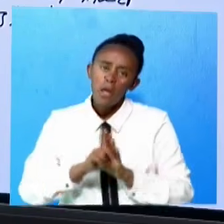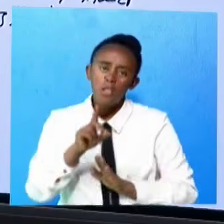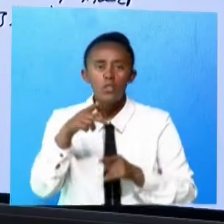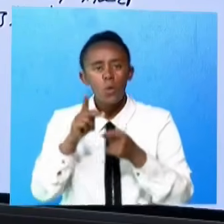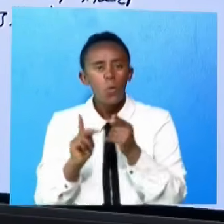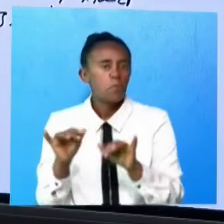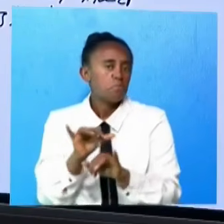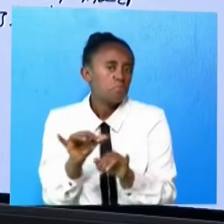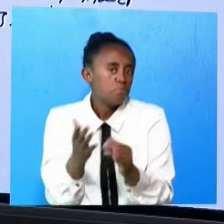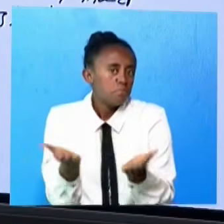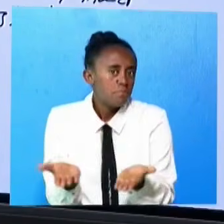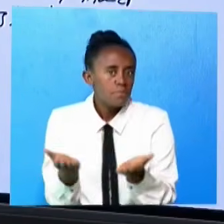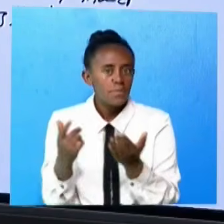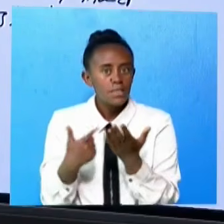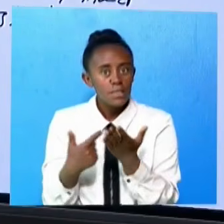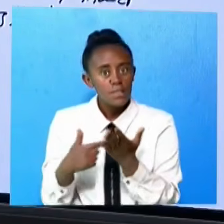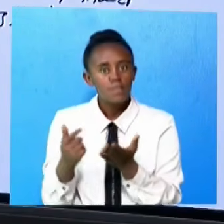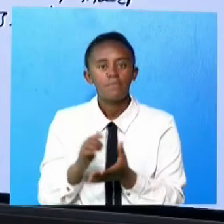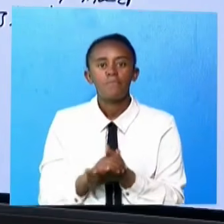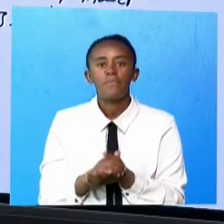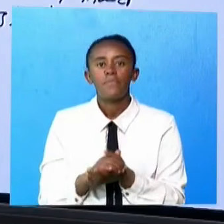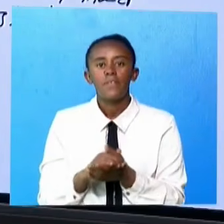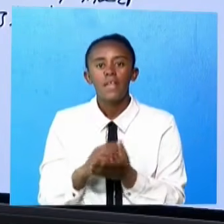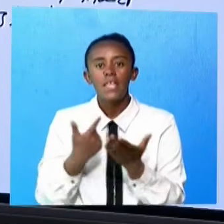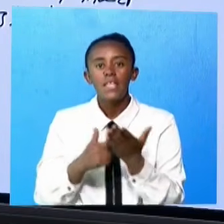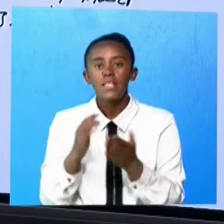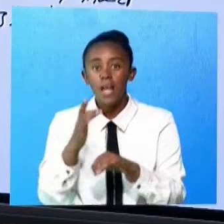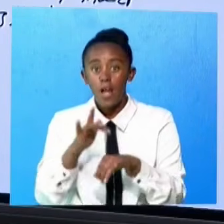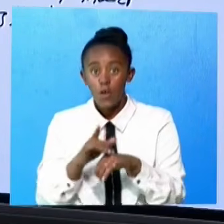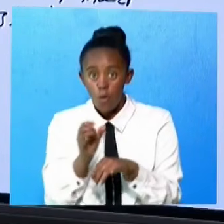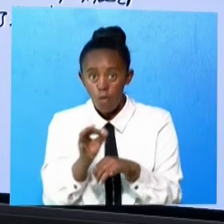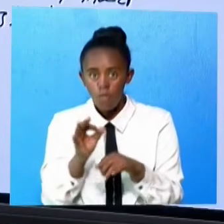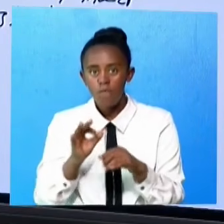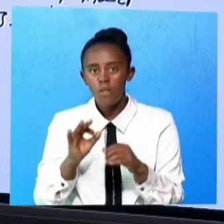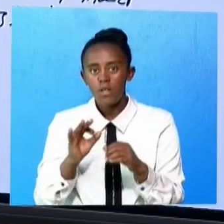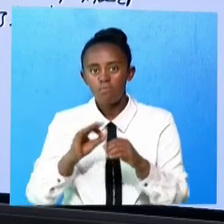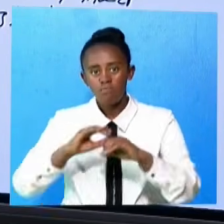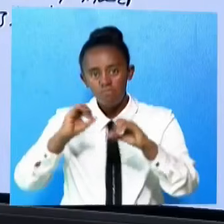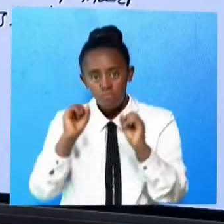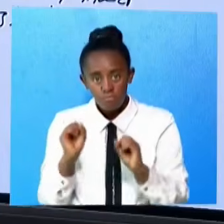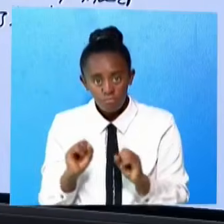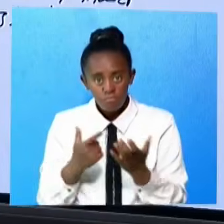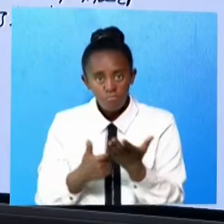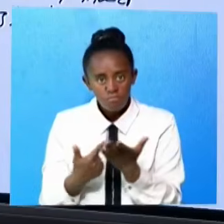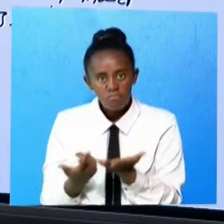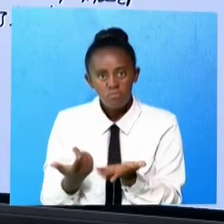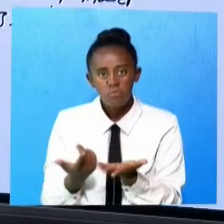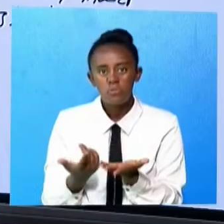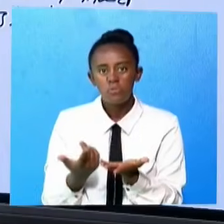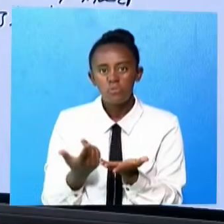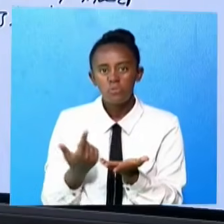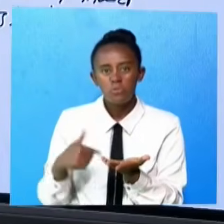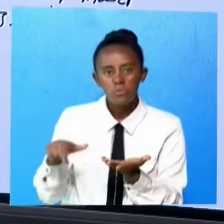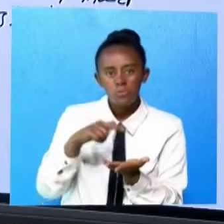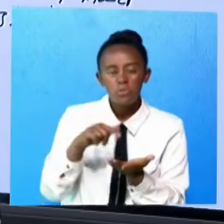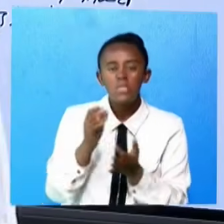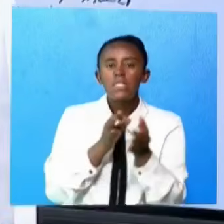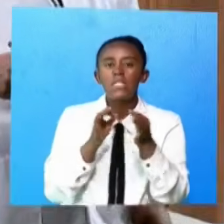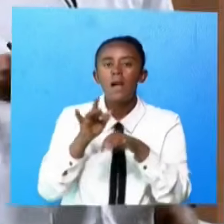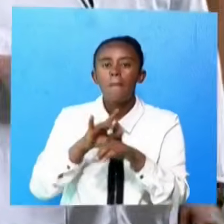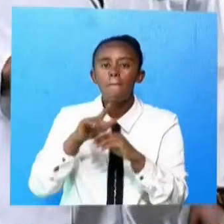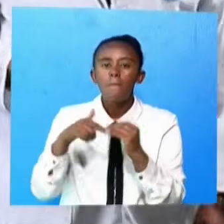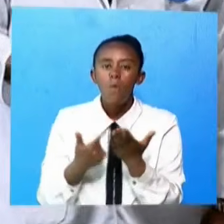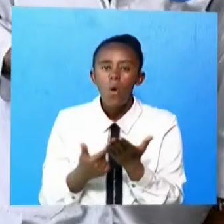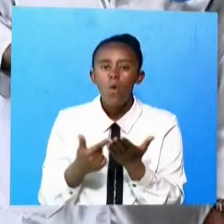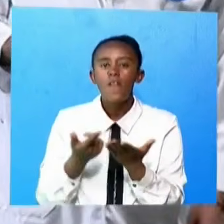is. Yeah, the same is true. This kind of structure is not only common for us to talk or describe about